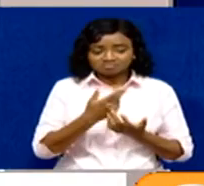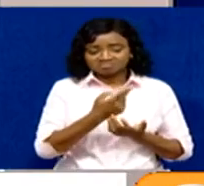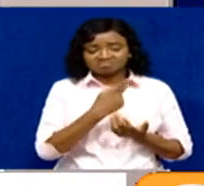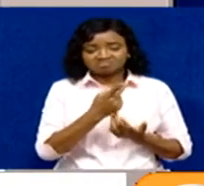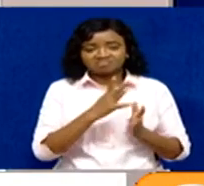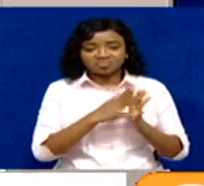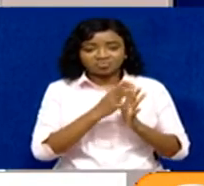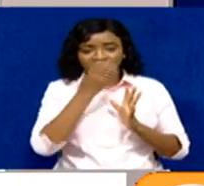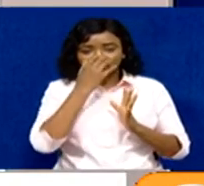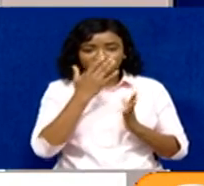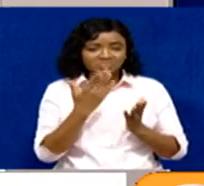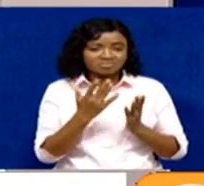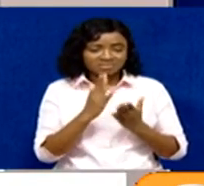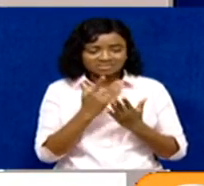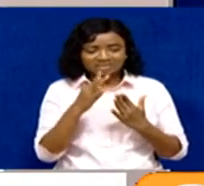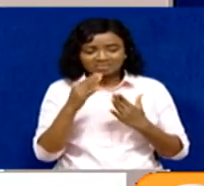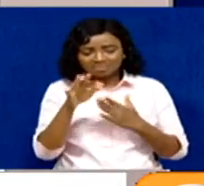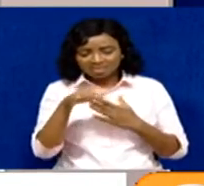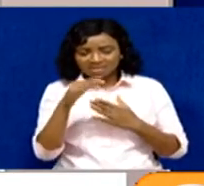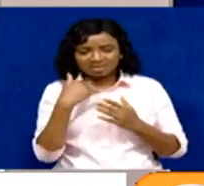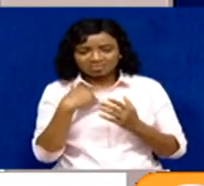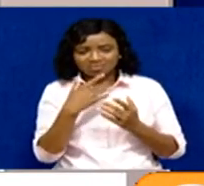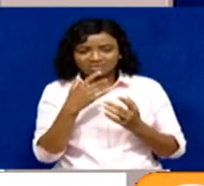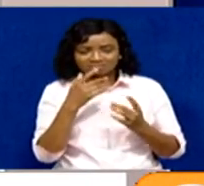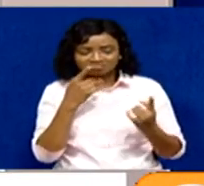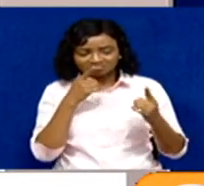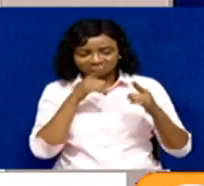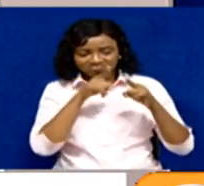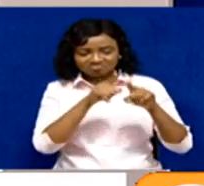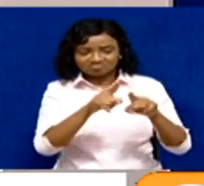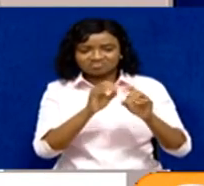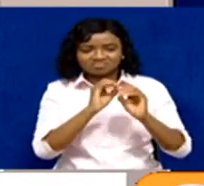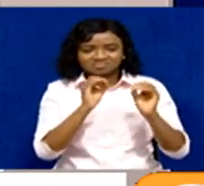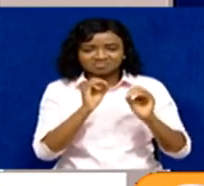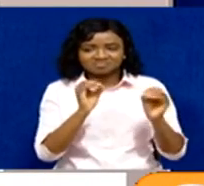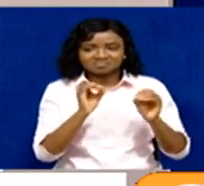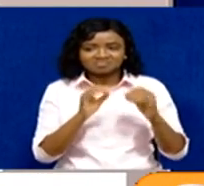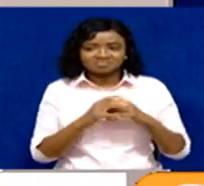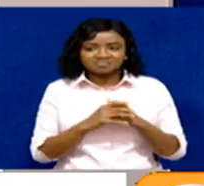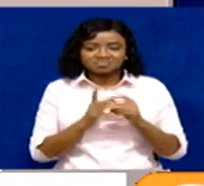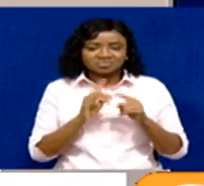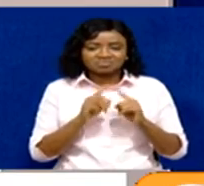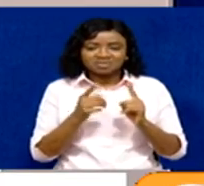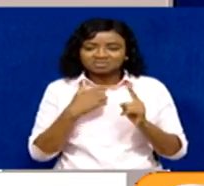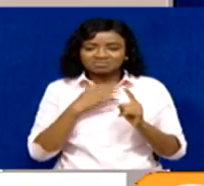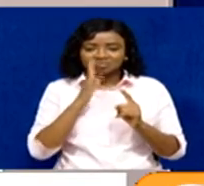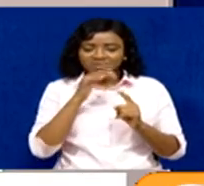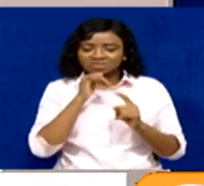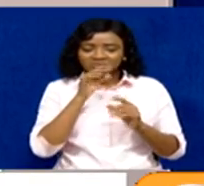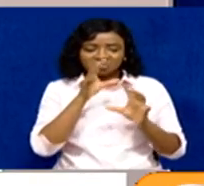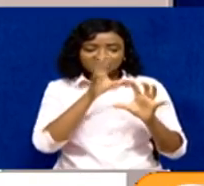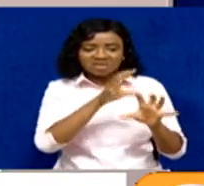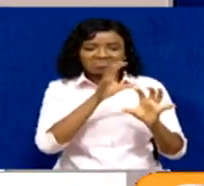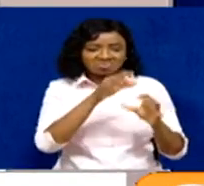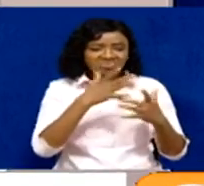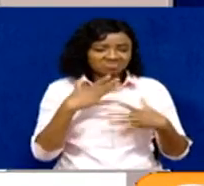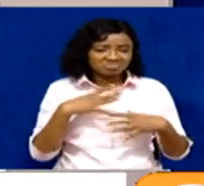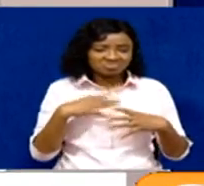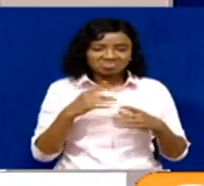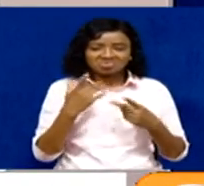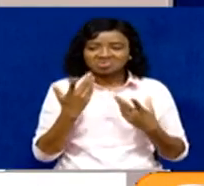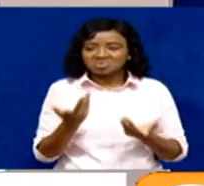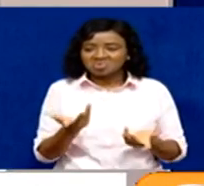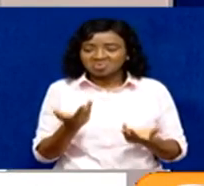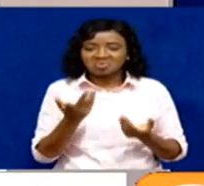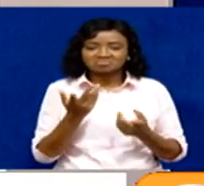vision and all that, some of the leadership, but I'm not going to be one to, you know, abuse people or demean people or